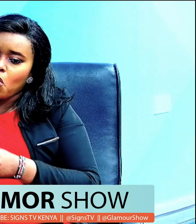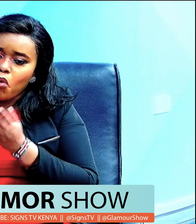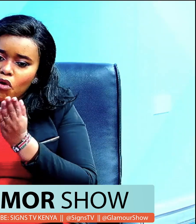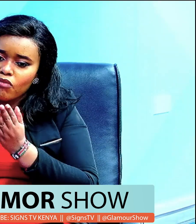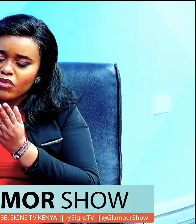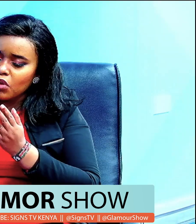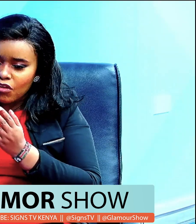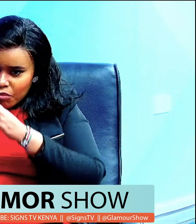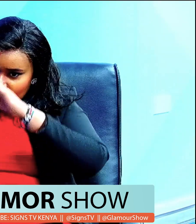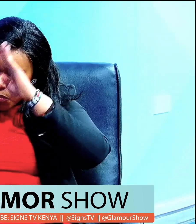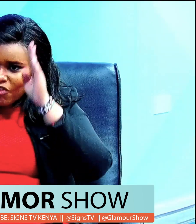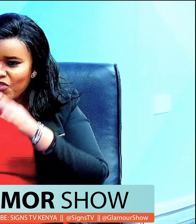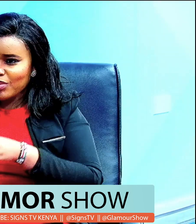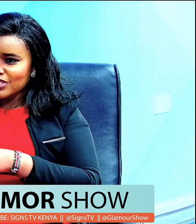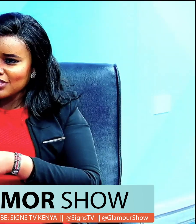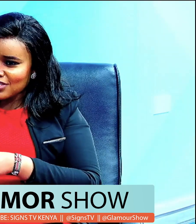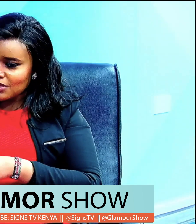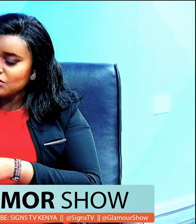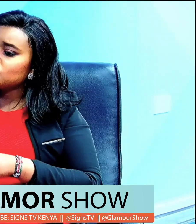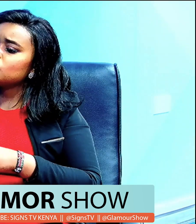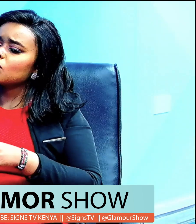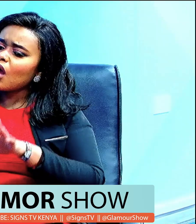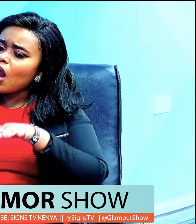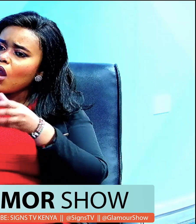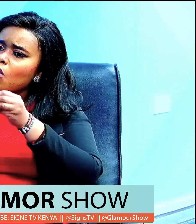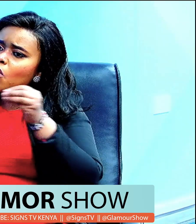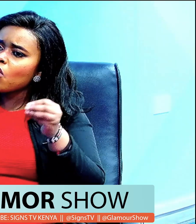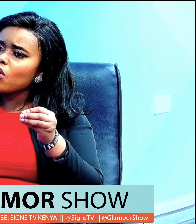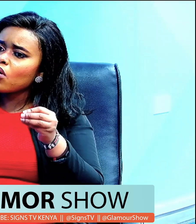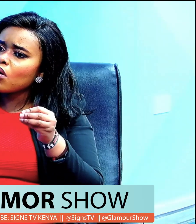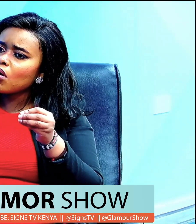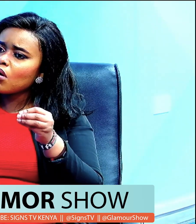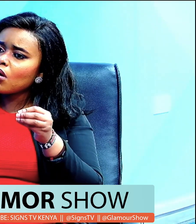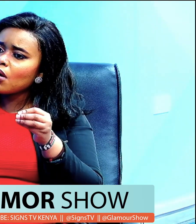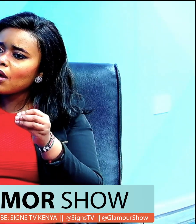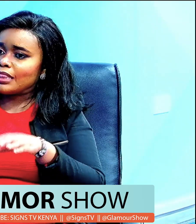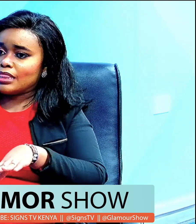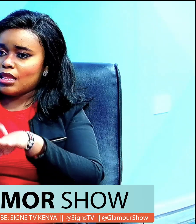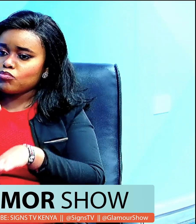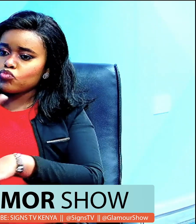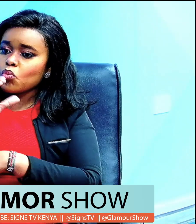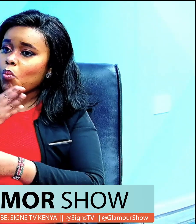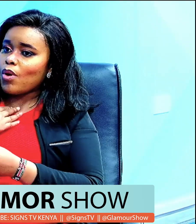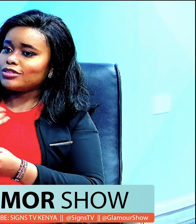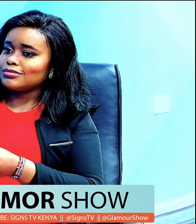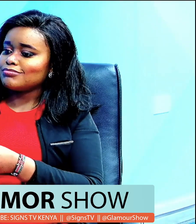That's understandable, because that's hair.